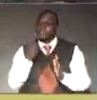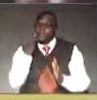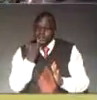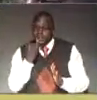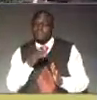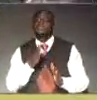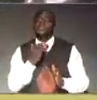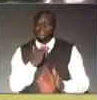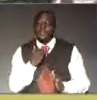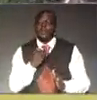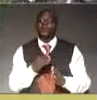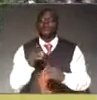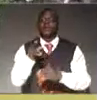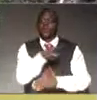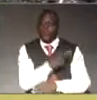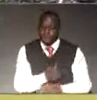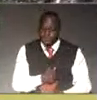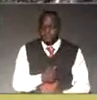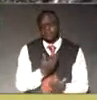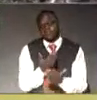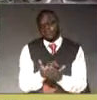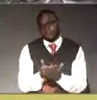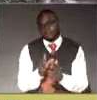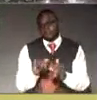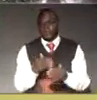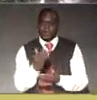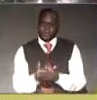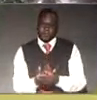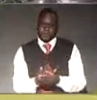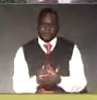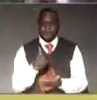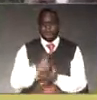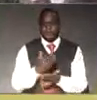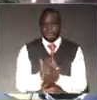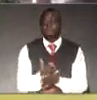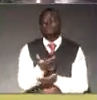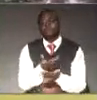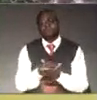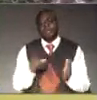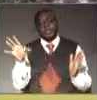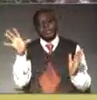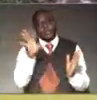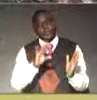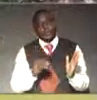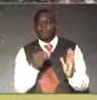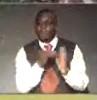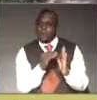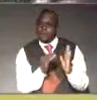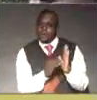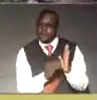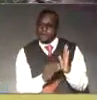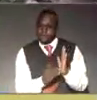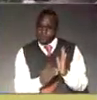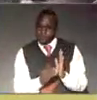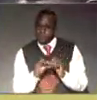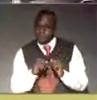hospital. I'm going to call the leaders of my committees who are responsible for these sectors, have a discussion with them, because right now they are dealing with the budget issues. There